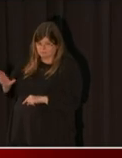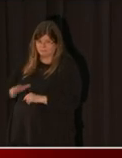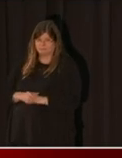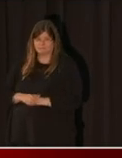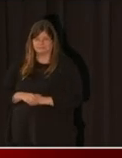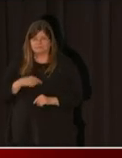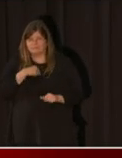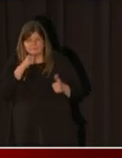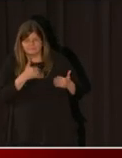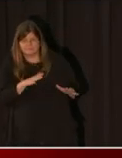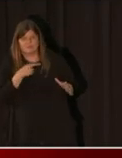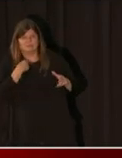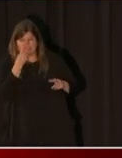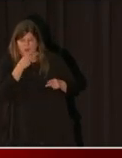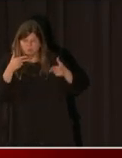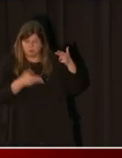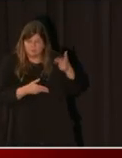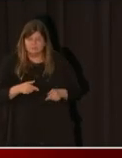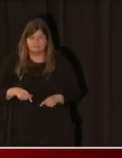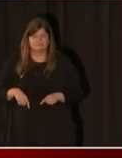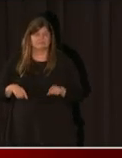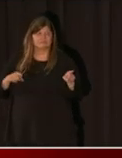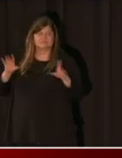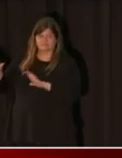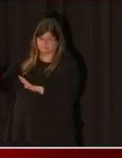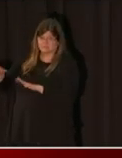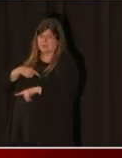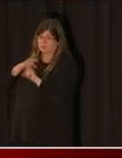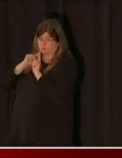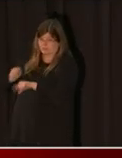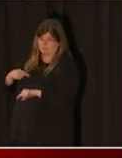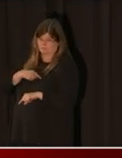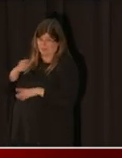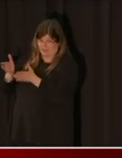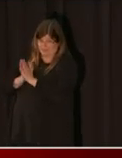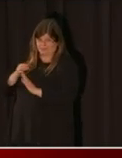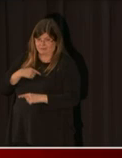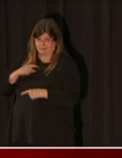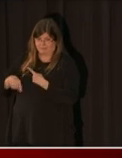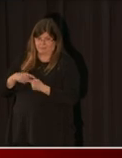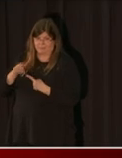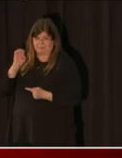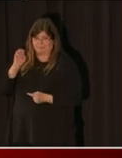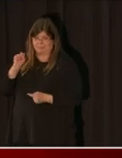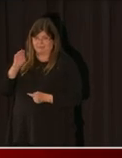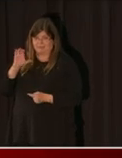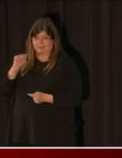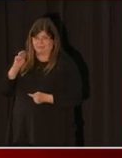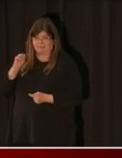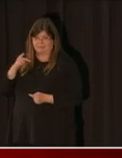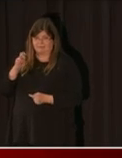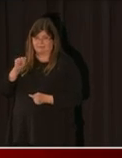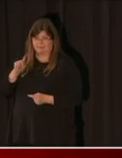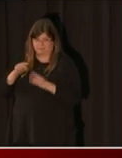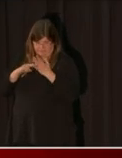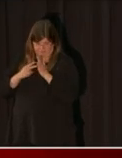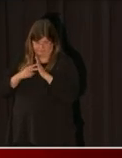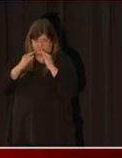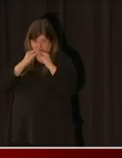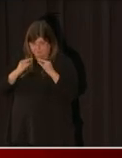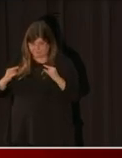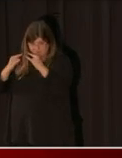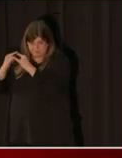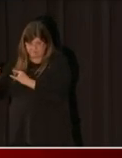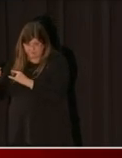going to respond. So you asked about an encampment. So you're probably aware of a protocol that we